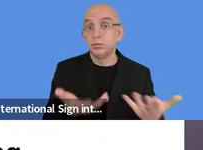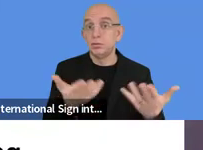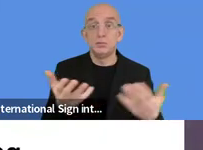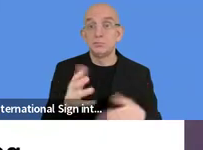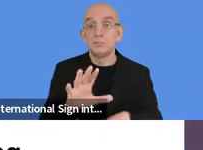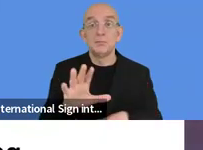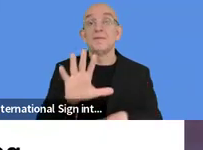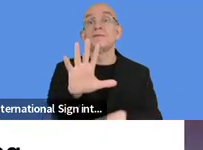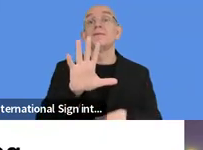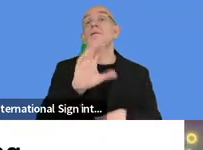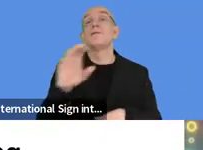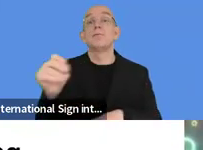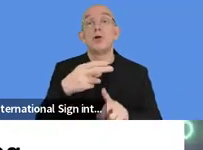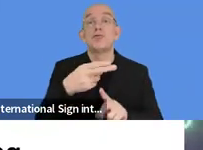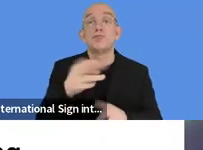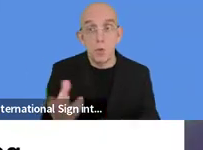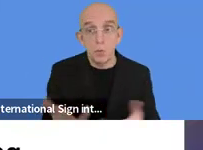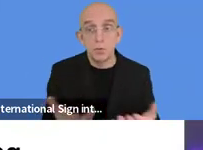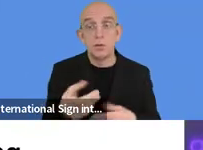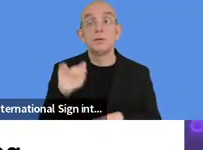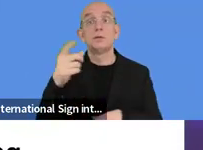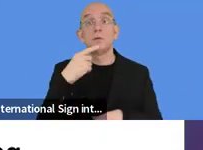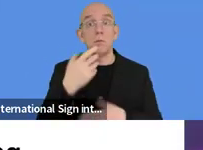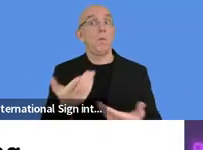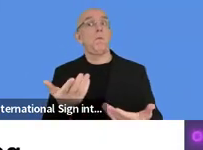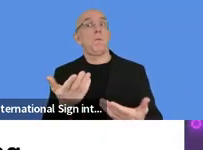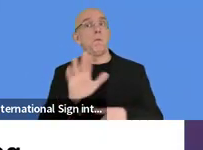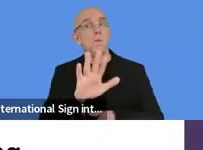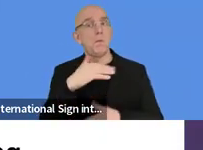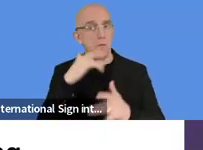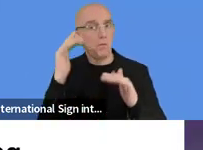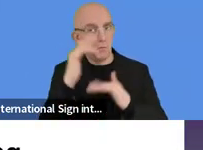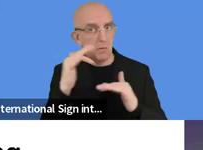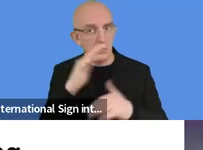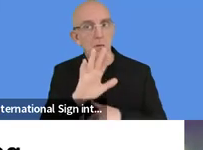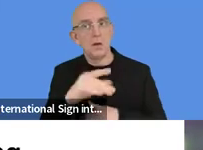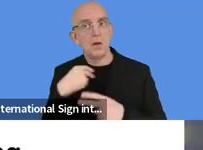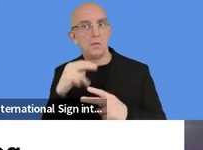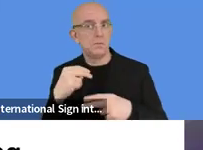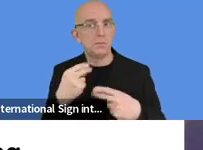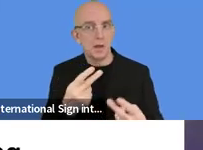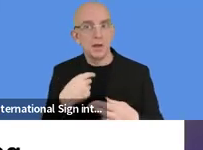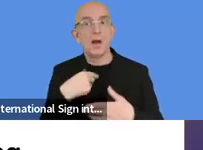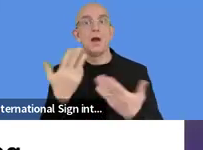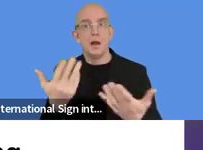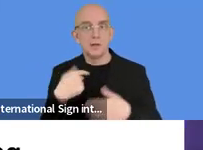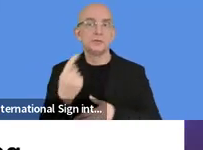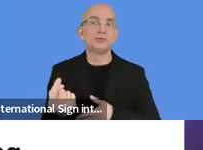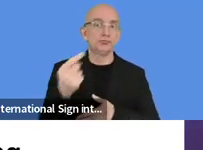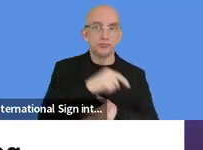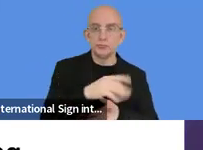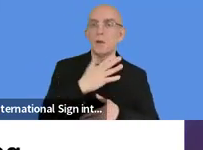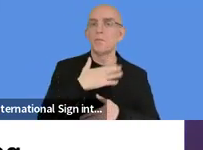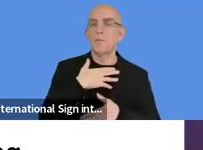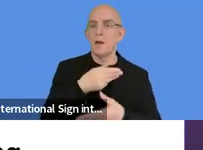euros? And so they said, okay, we'll think about it. We'll come back to you. And I went over back to my business partner. And I said,